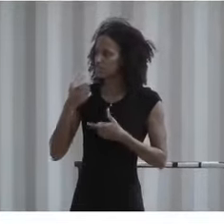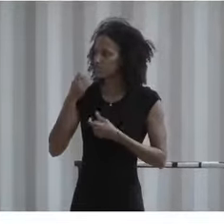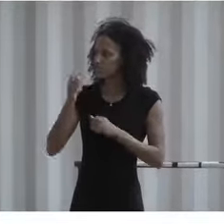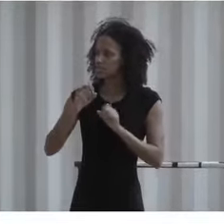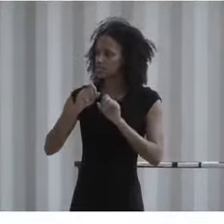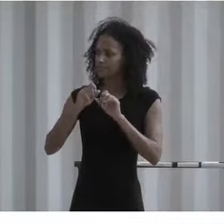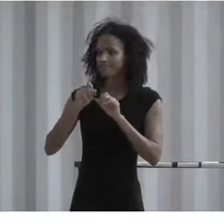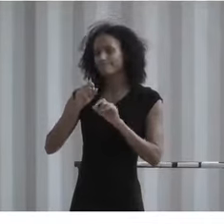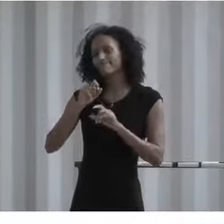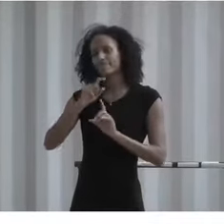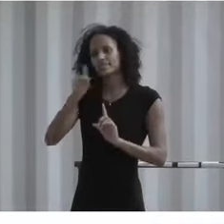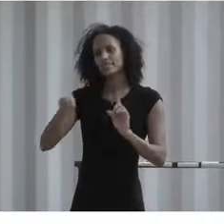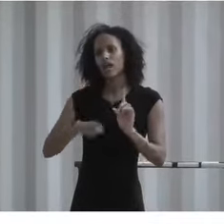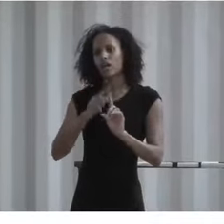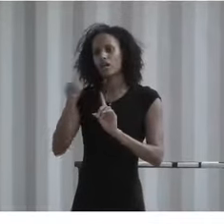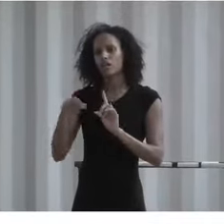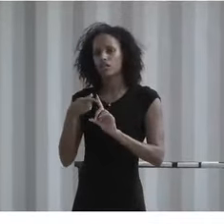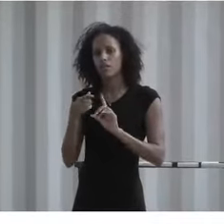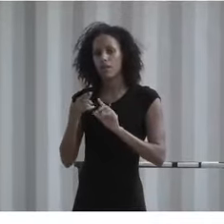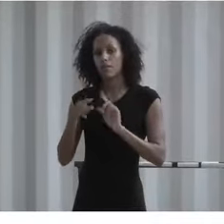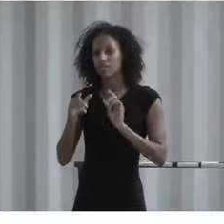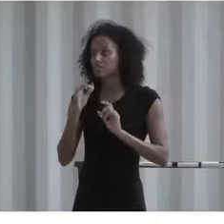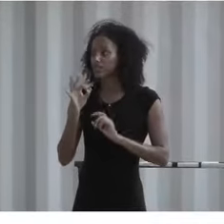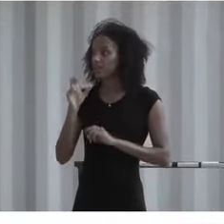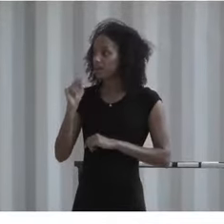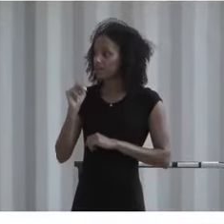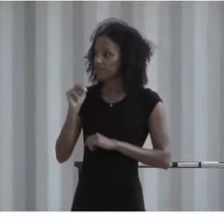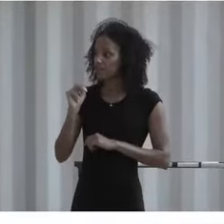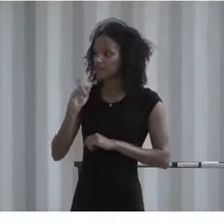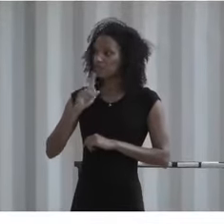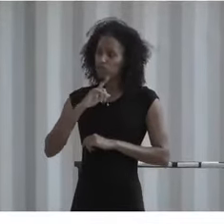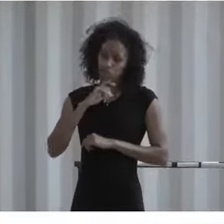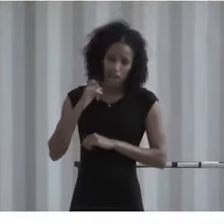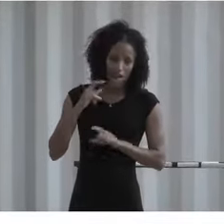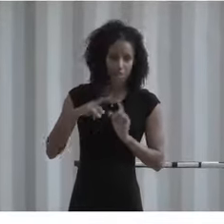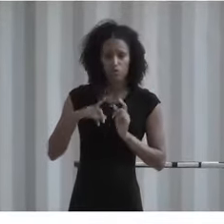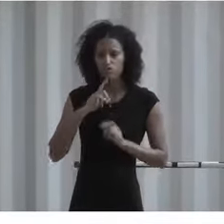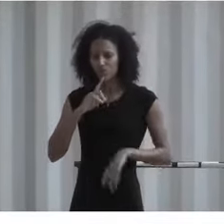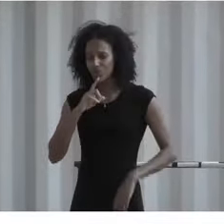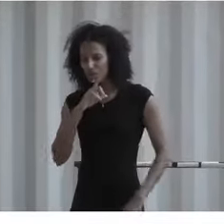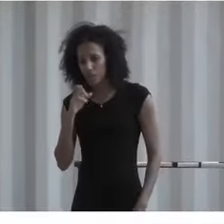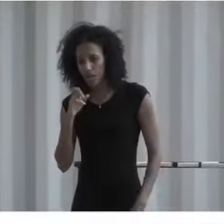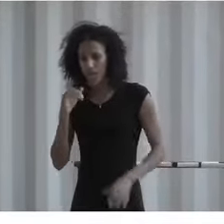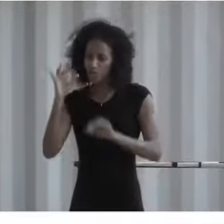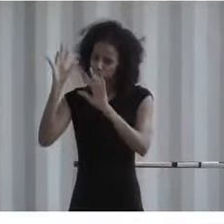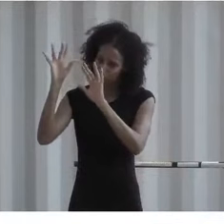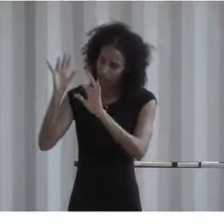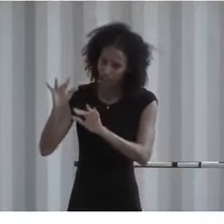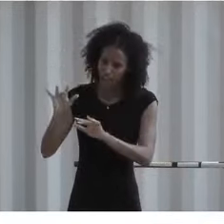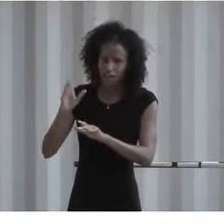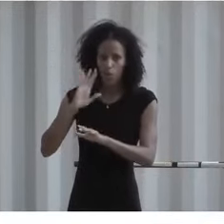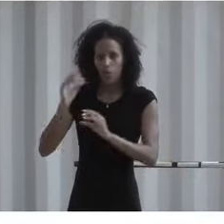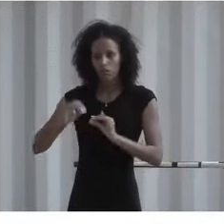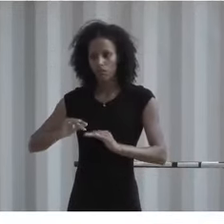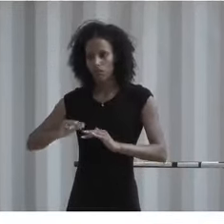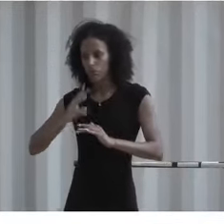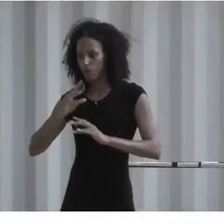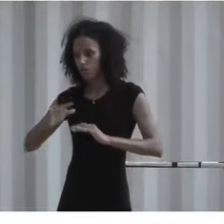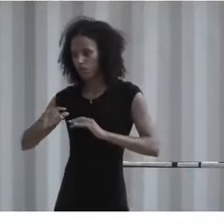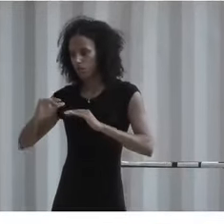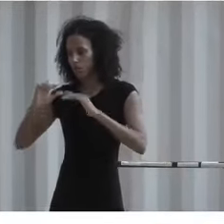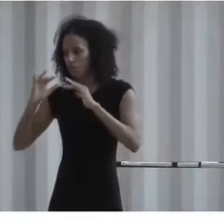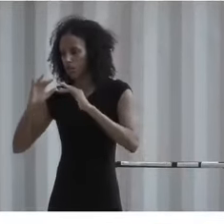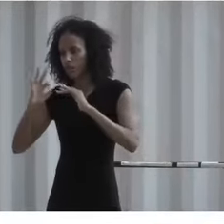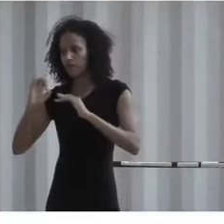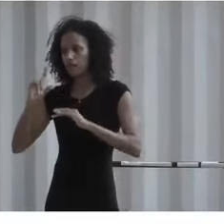5 cyclone. During the dry season, it's dry, but it's really, really dry. In the rainy season, it leads to flood. And for us and